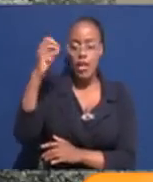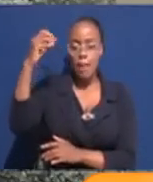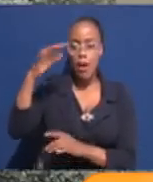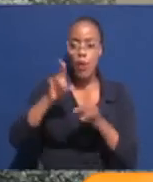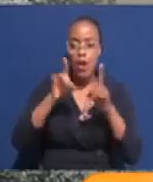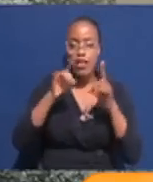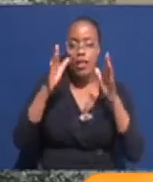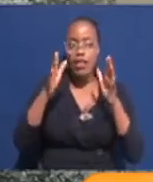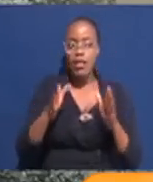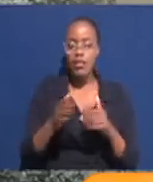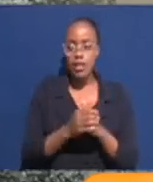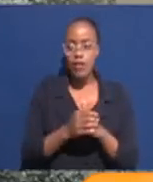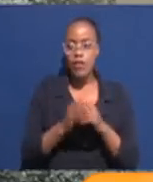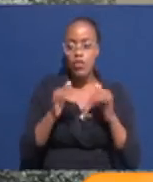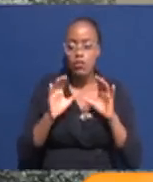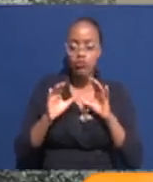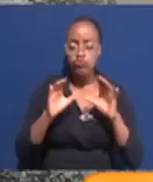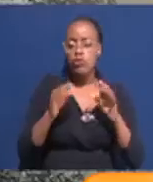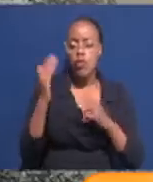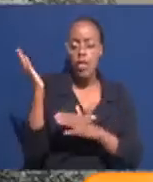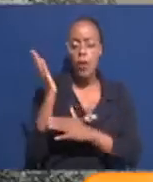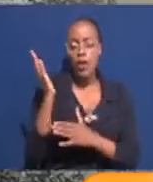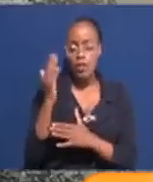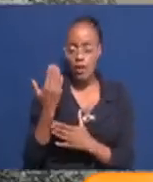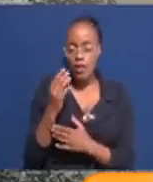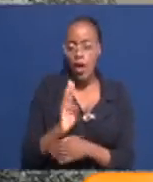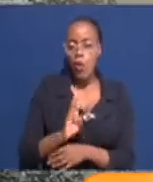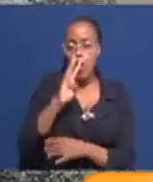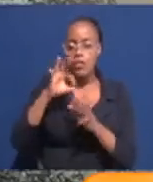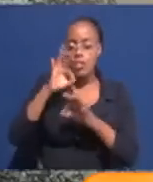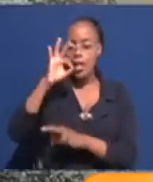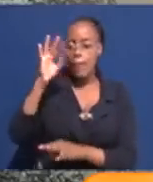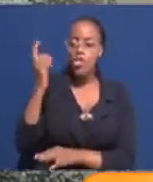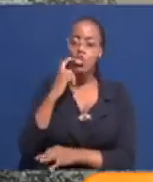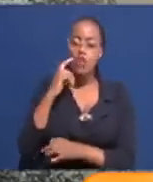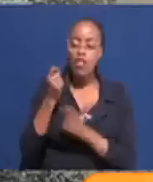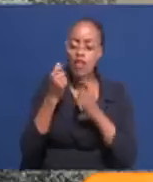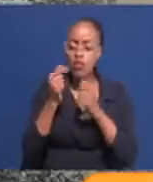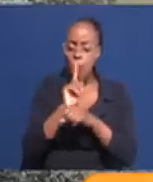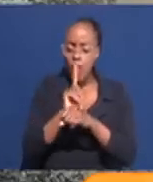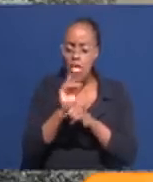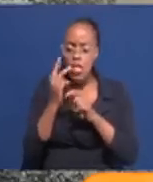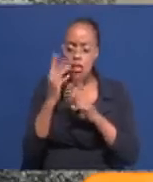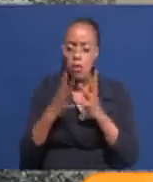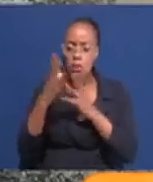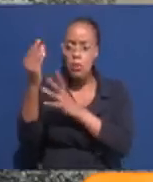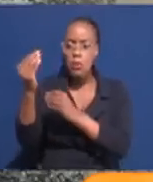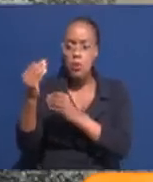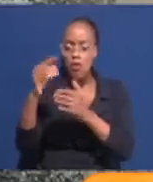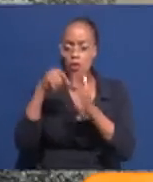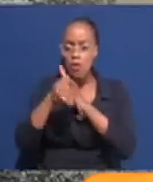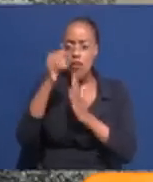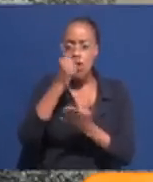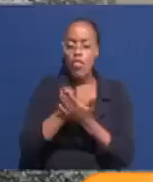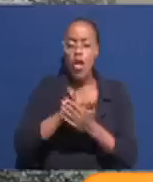Veska Kangogo pushing a waiter into a wines and spirits shop. Seconds later, they are seen leaving and heading to the office where the